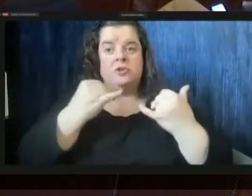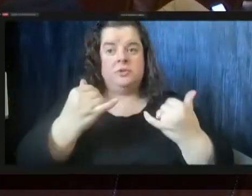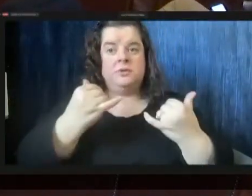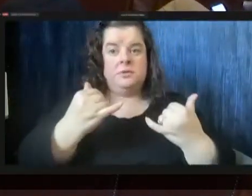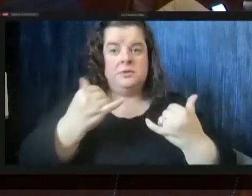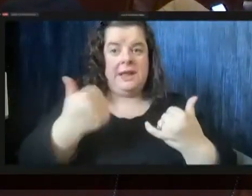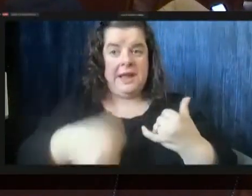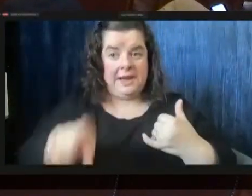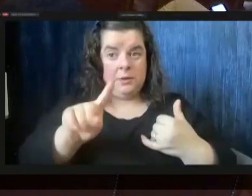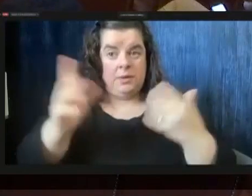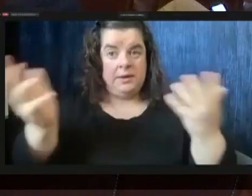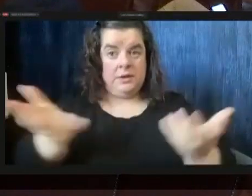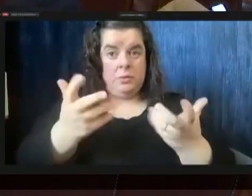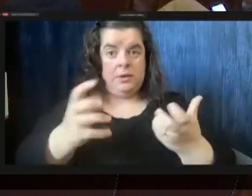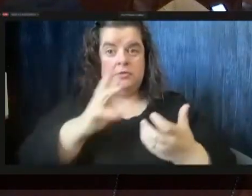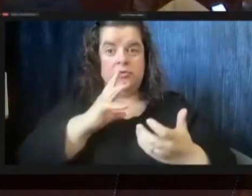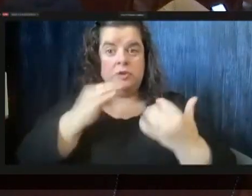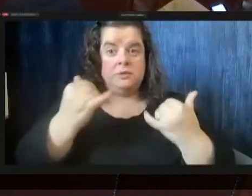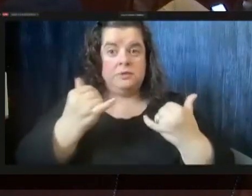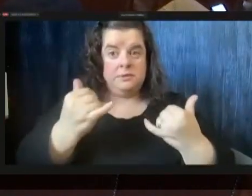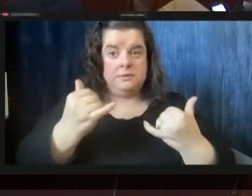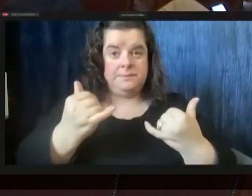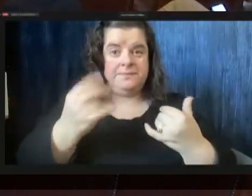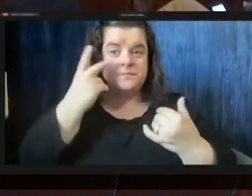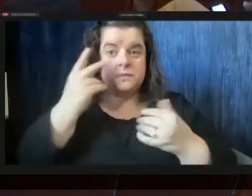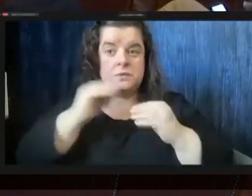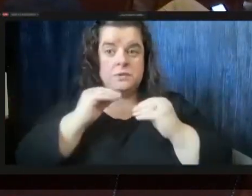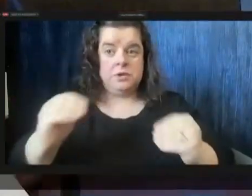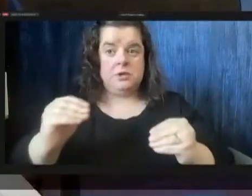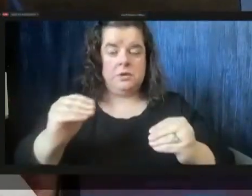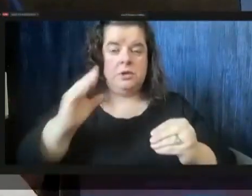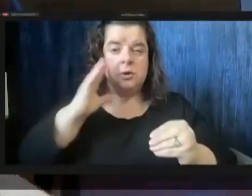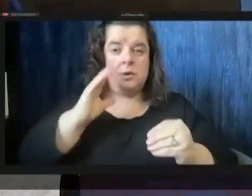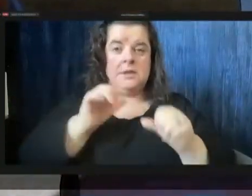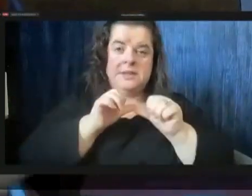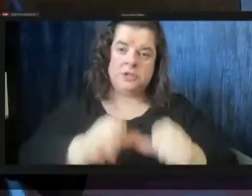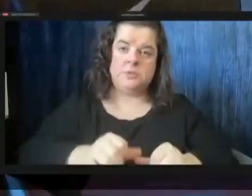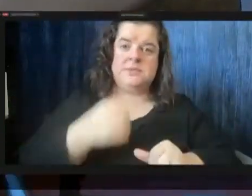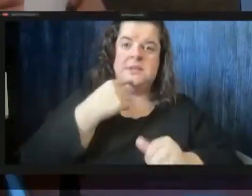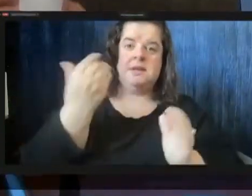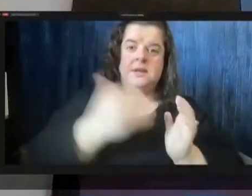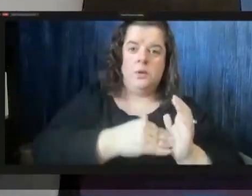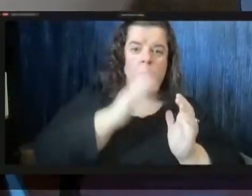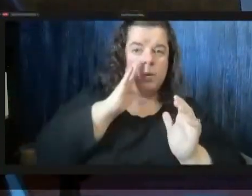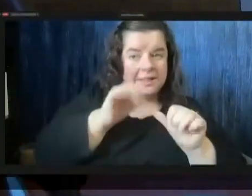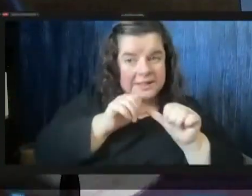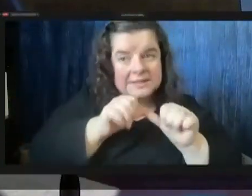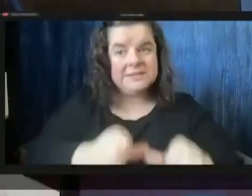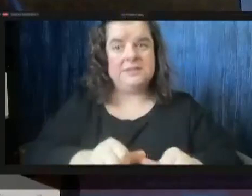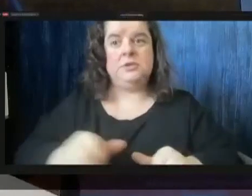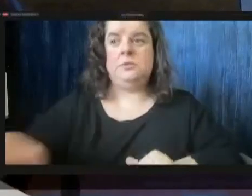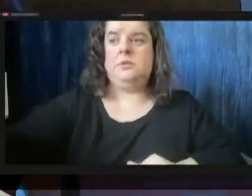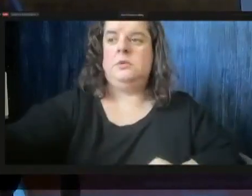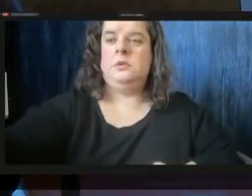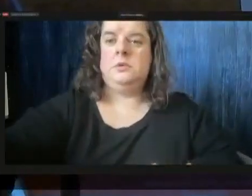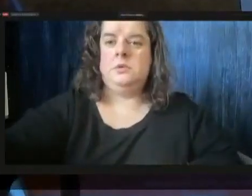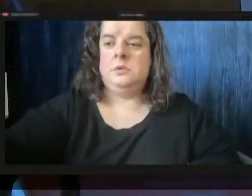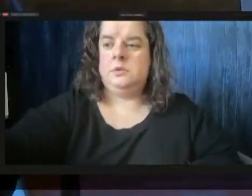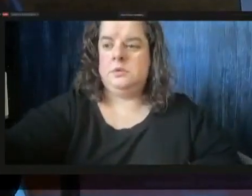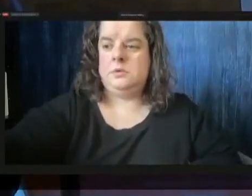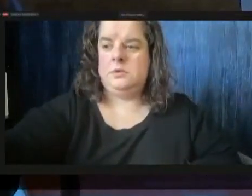audience wishing to address City Council? Seeing none, I'll just continue to say that we will continue working